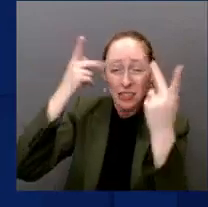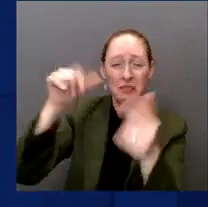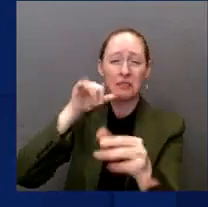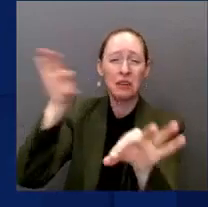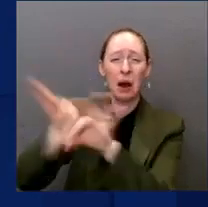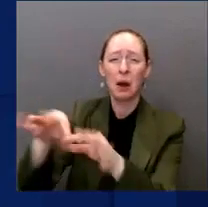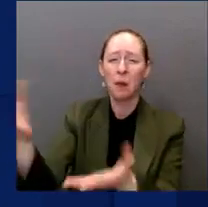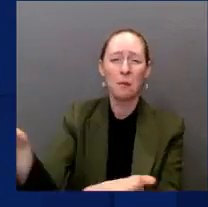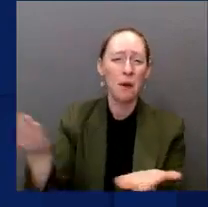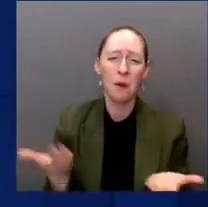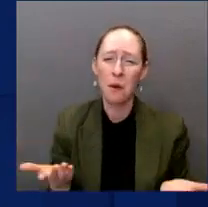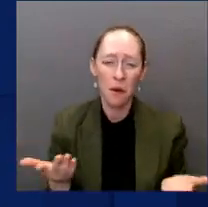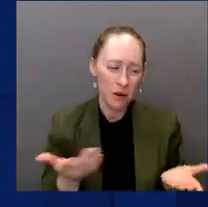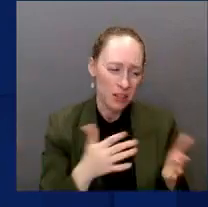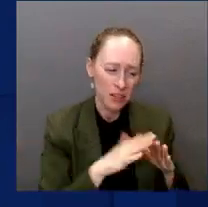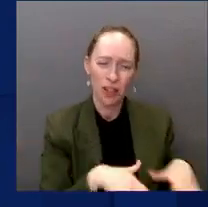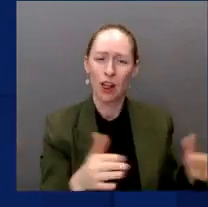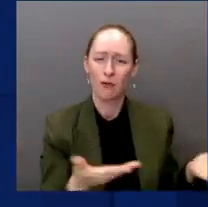So folks,